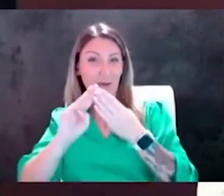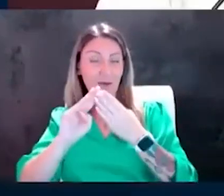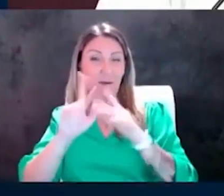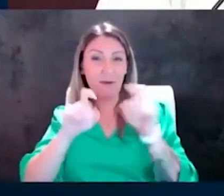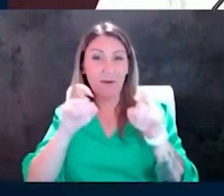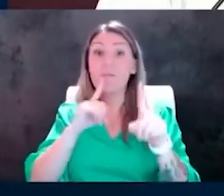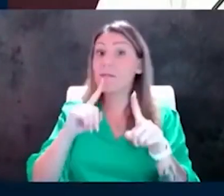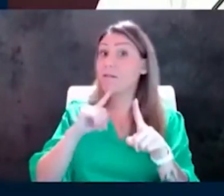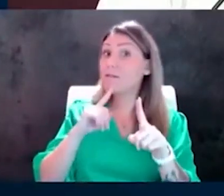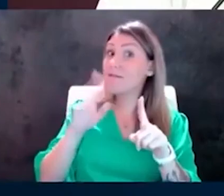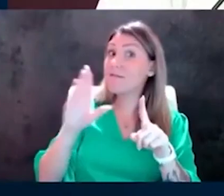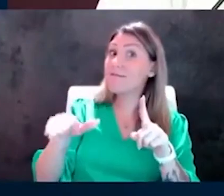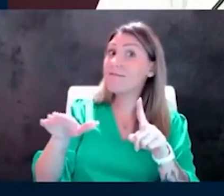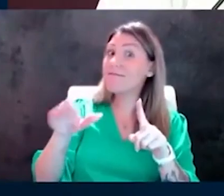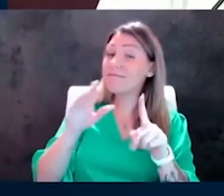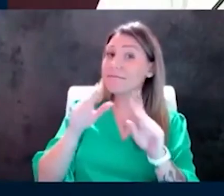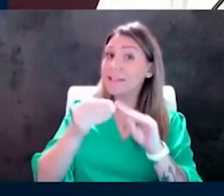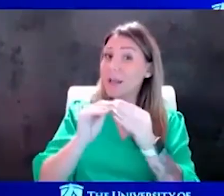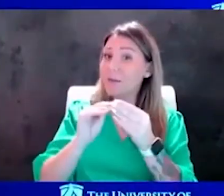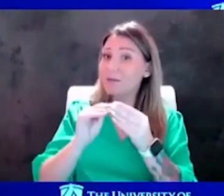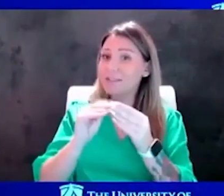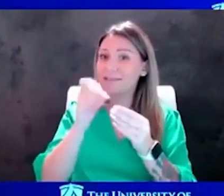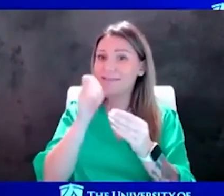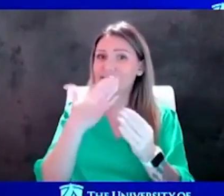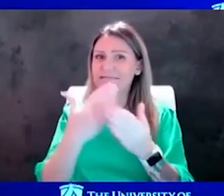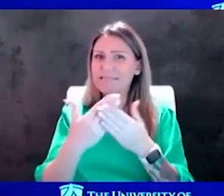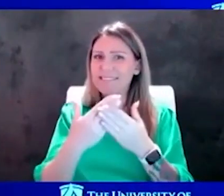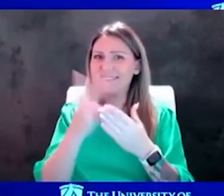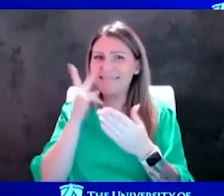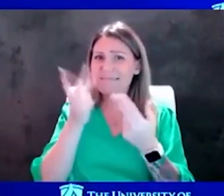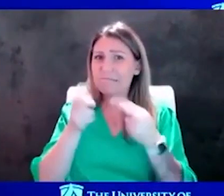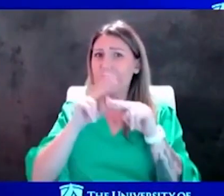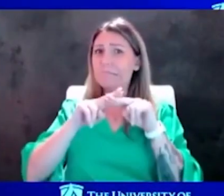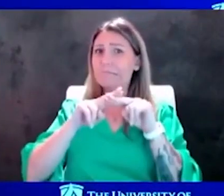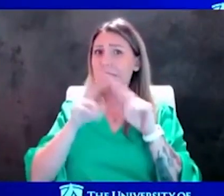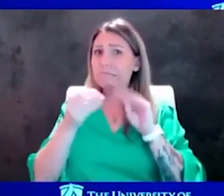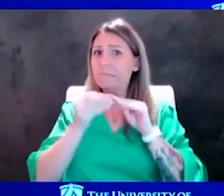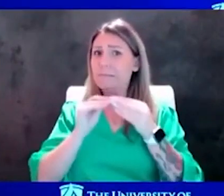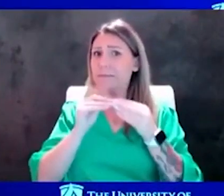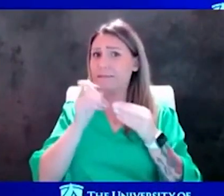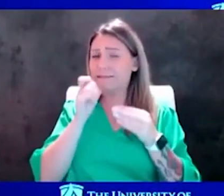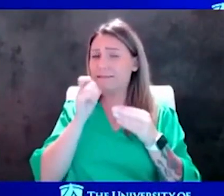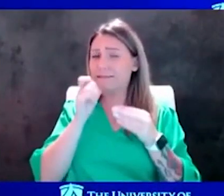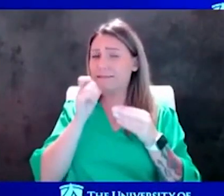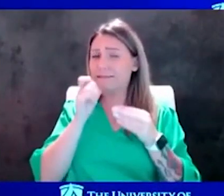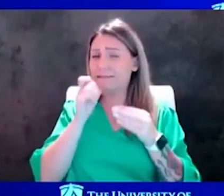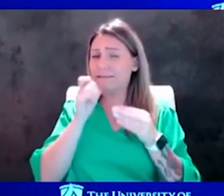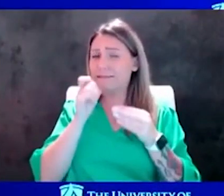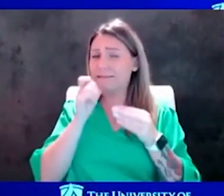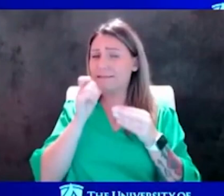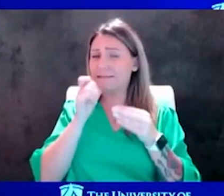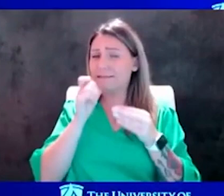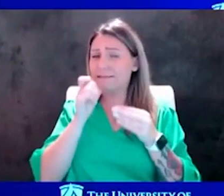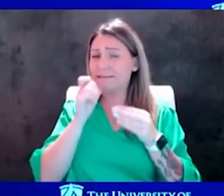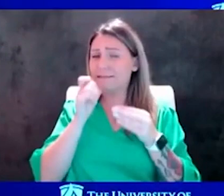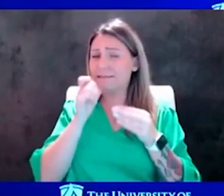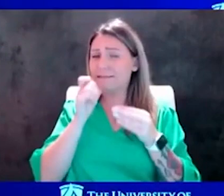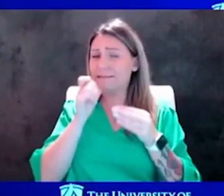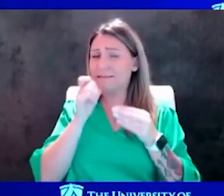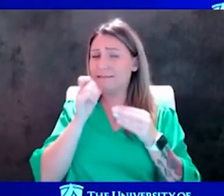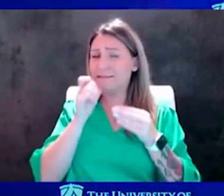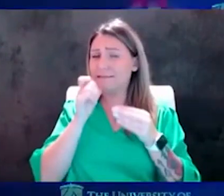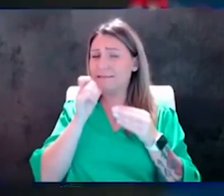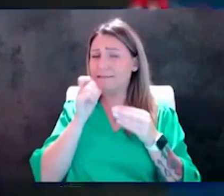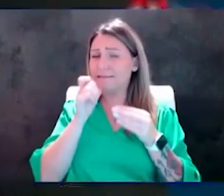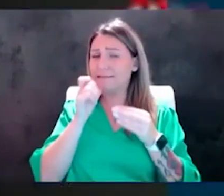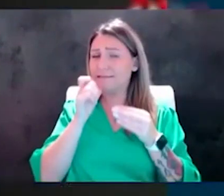us? Yeah, not as good. We are seeing kind of an uptrend, which I'm not really happy about. No. 22 active infections, 9 in the ICU